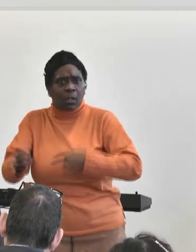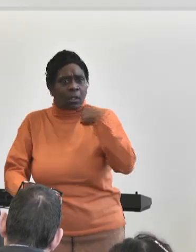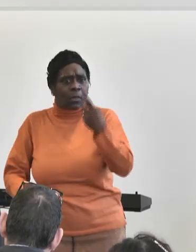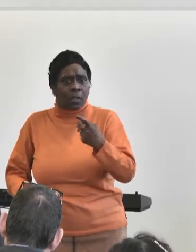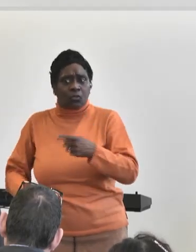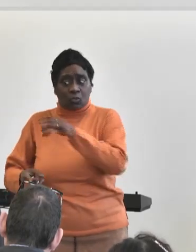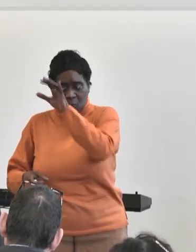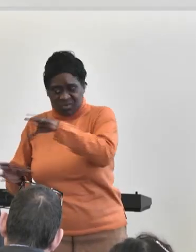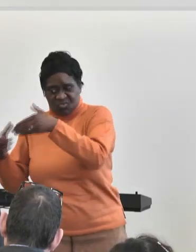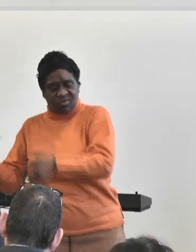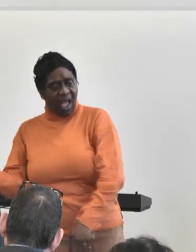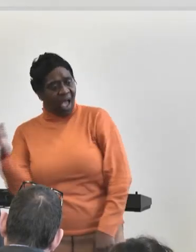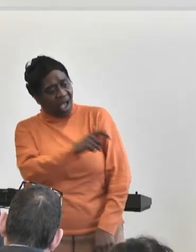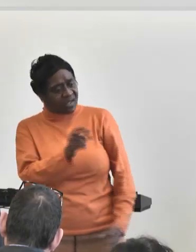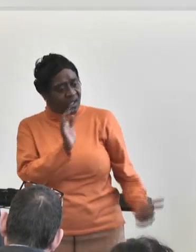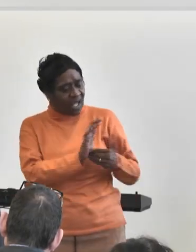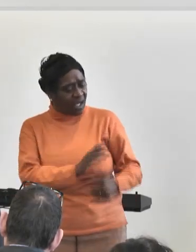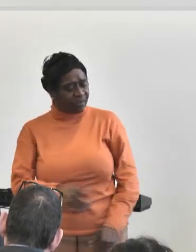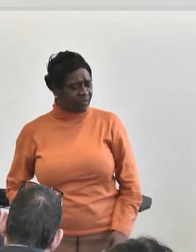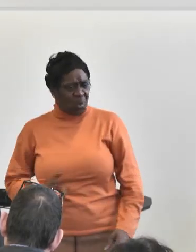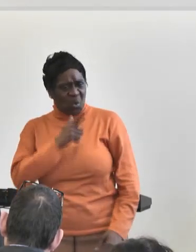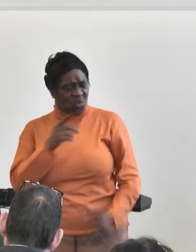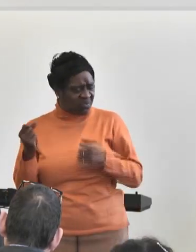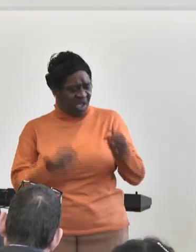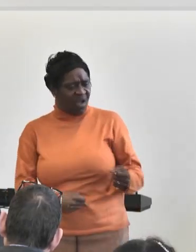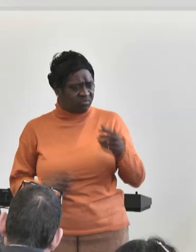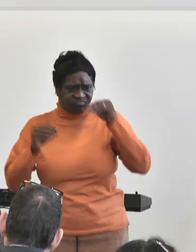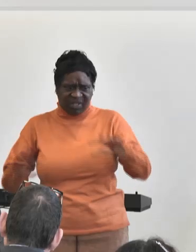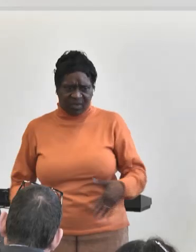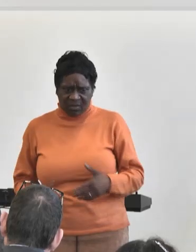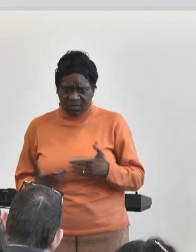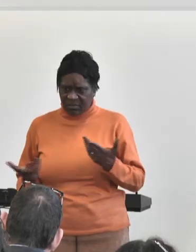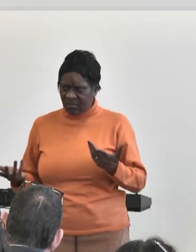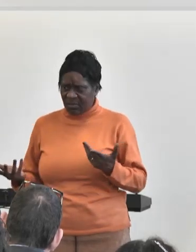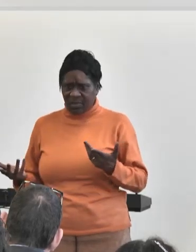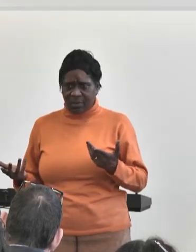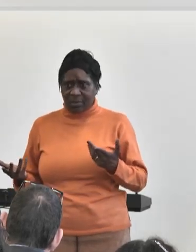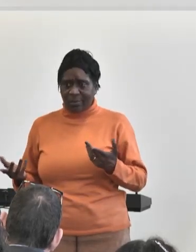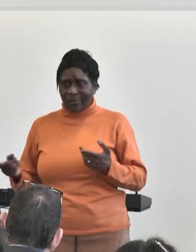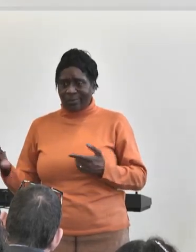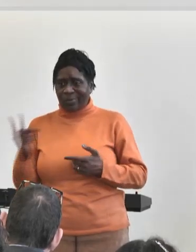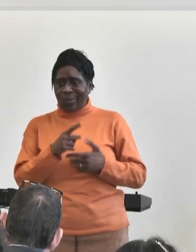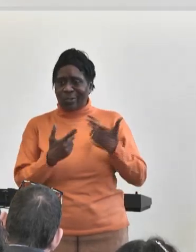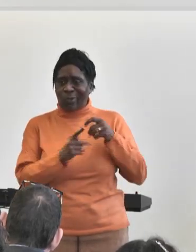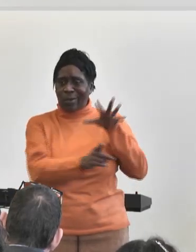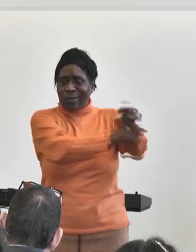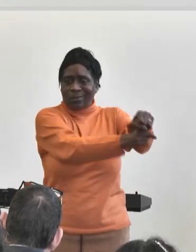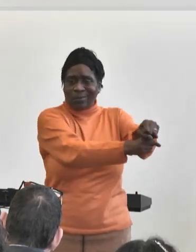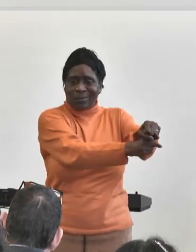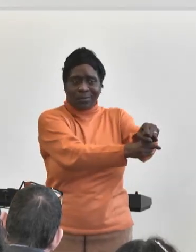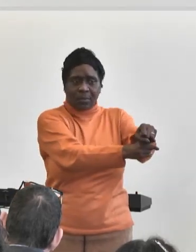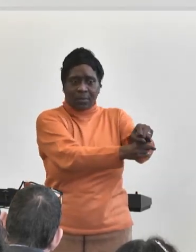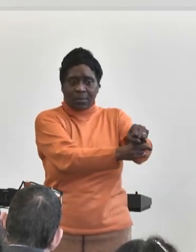this insincere question. Entonces preguntaron esta pregunta sincera. They were just simply trying to trap them. Estaban